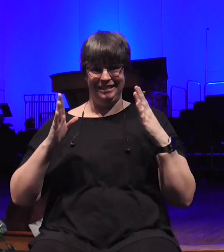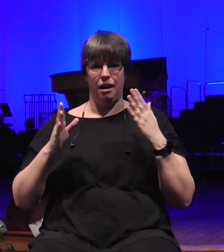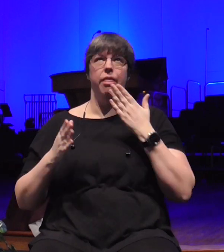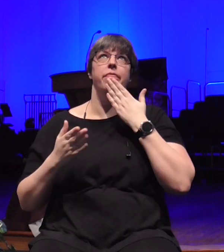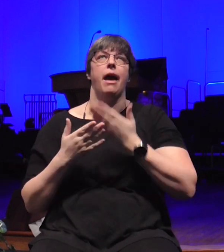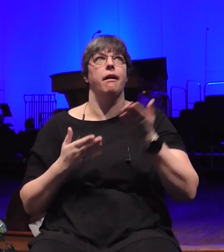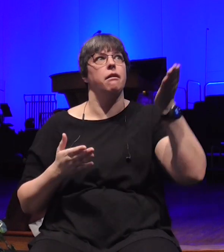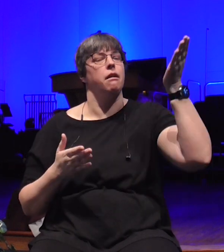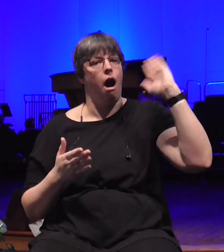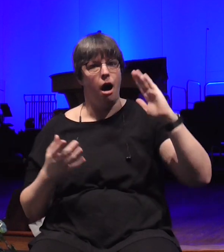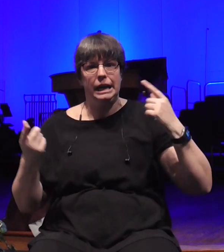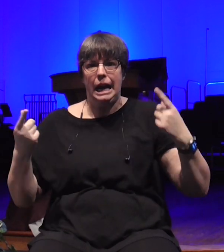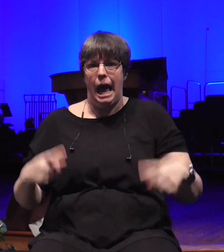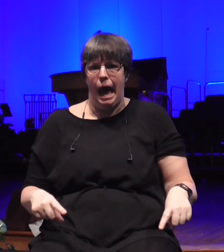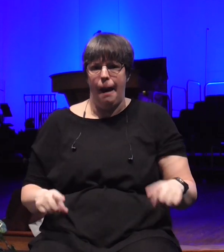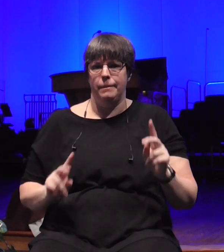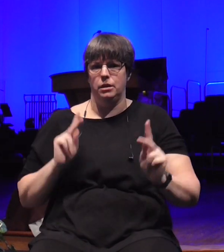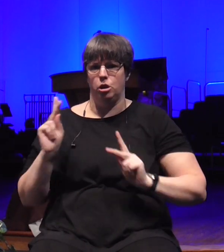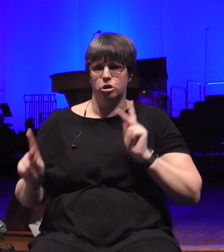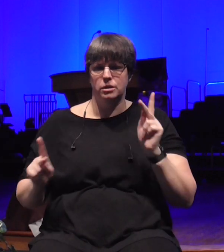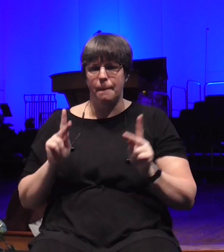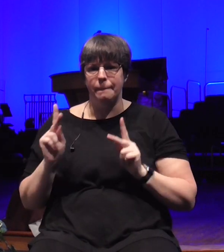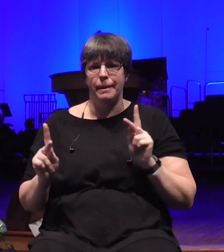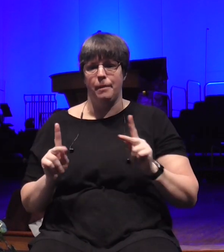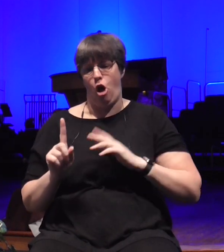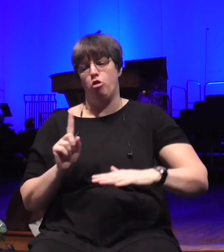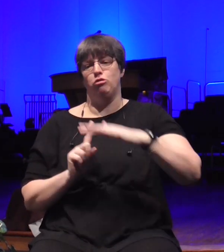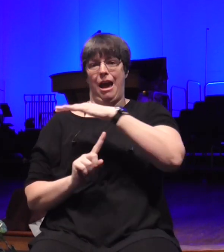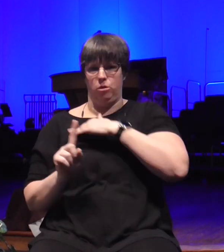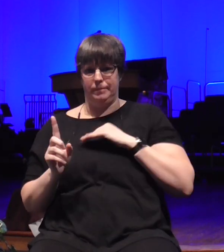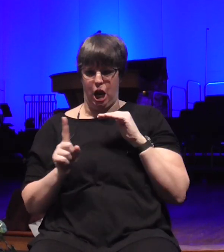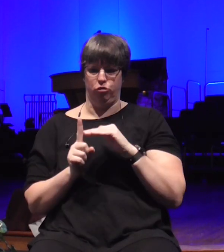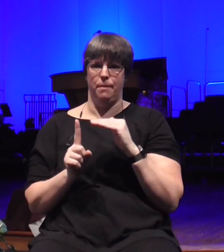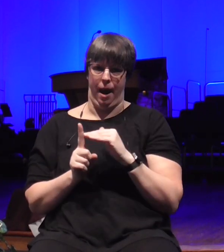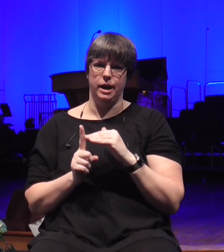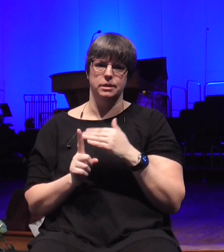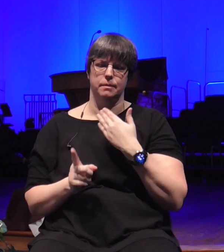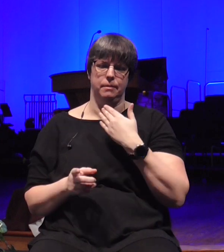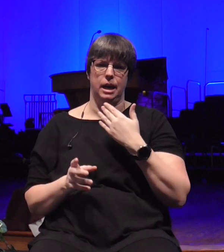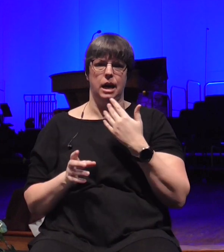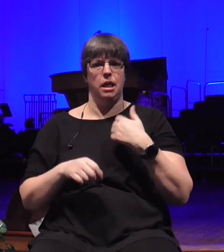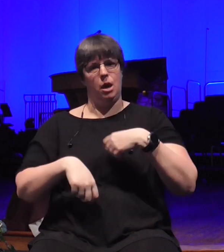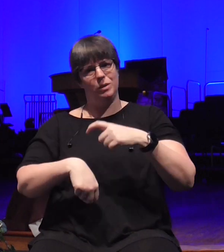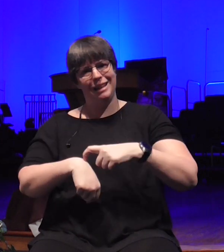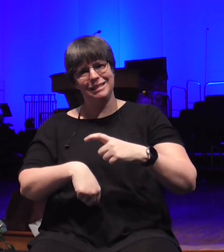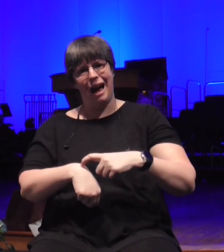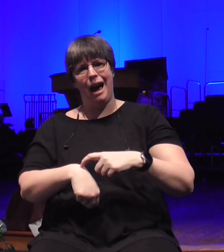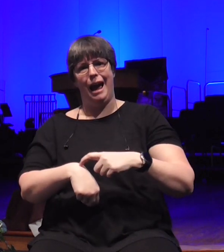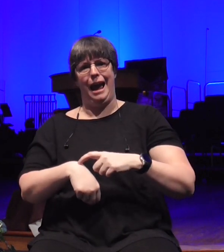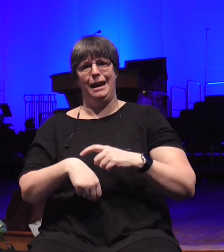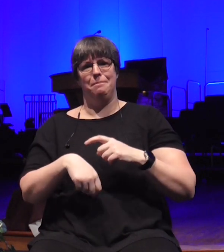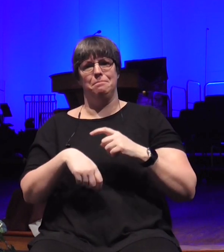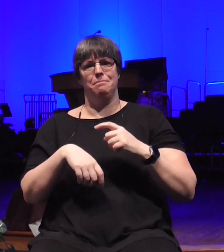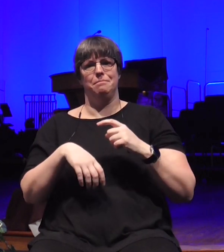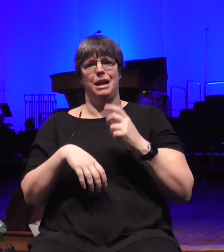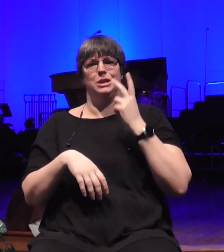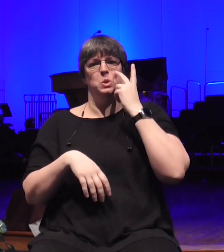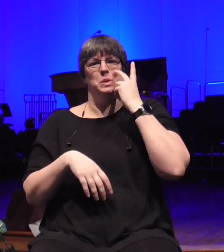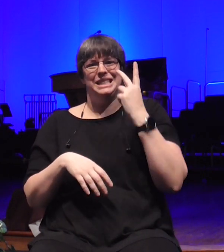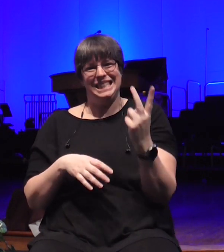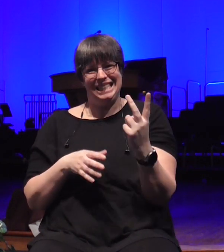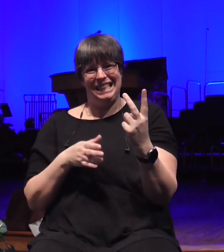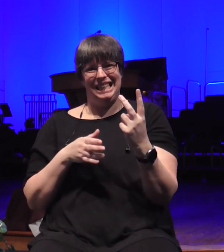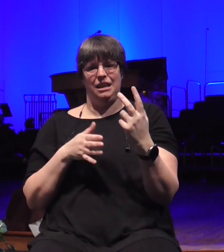every day, that there were people around me who could remind me, and that my own journey, it was time for me to see that